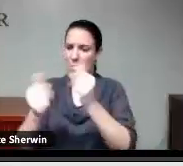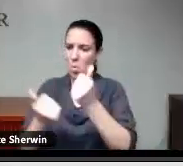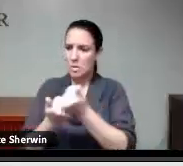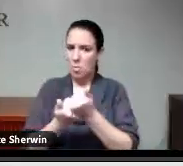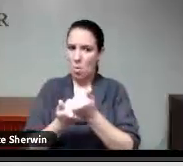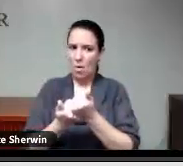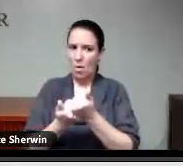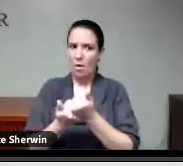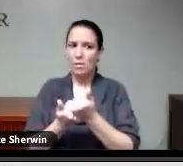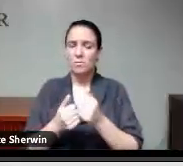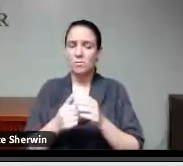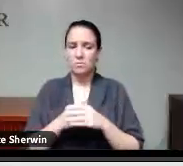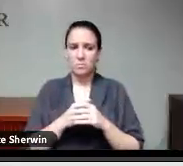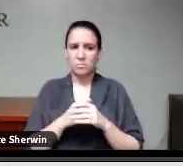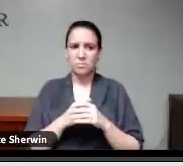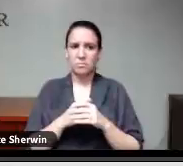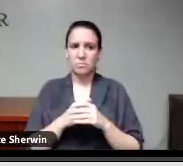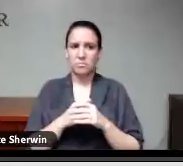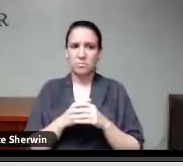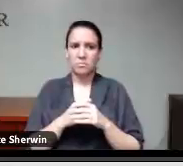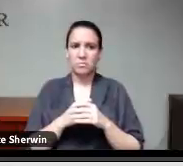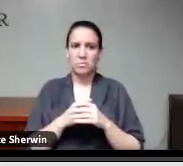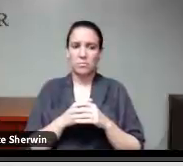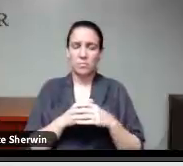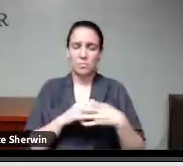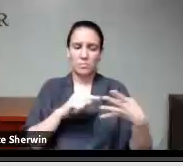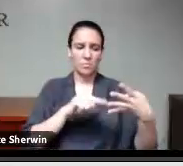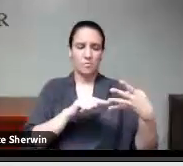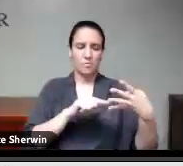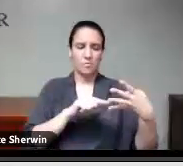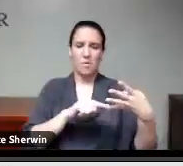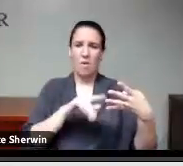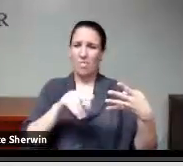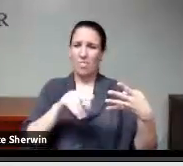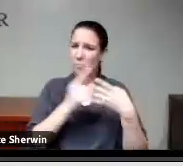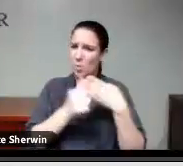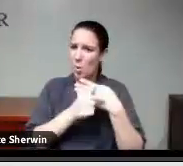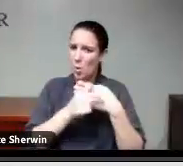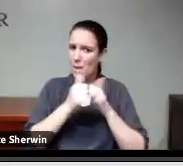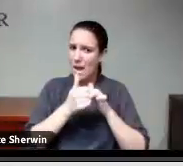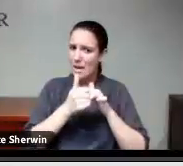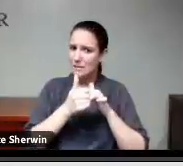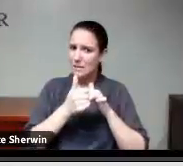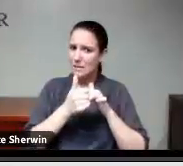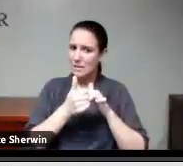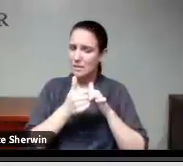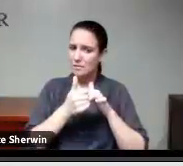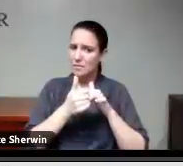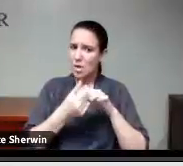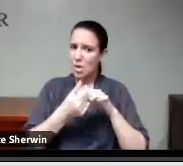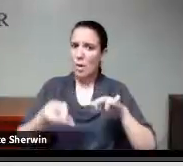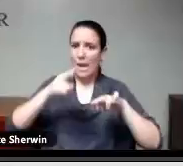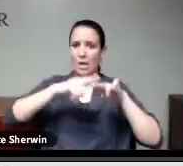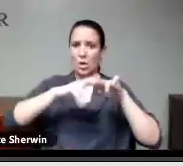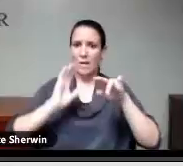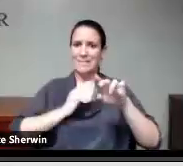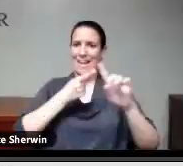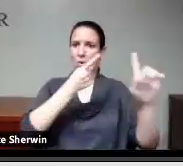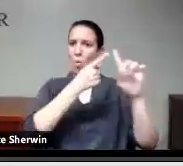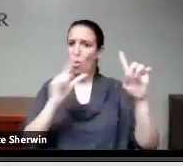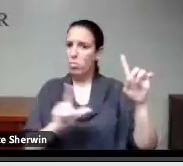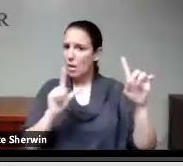thing that is terribly useful, of course, is how this program or service advances your library's goals, so that